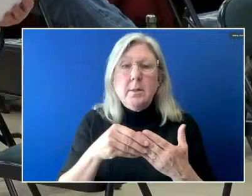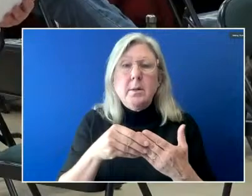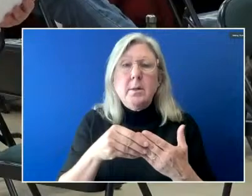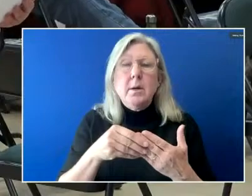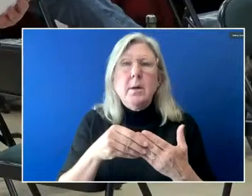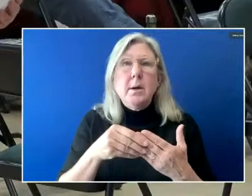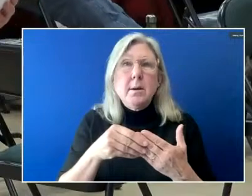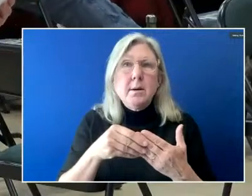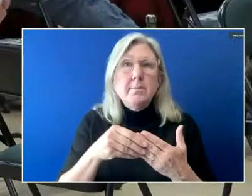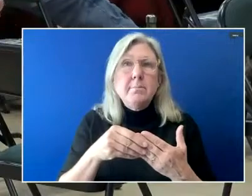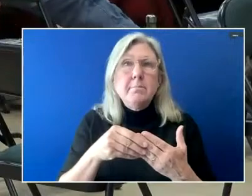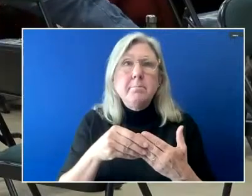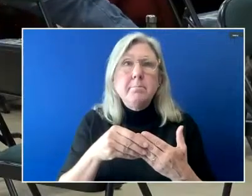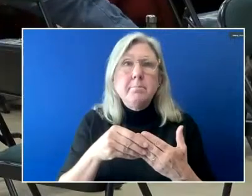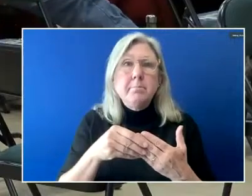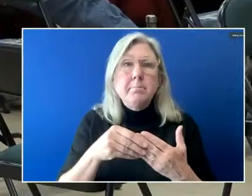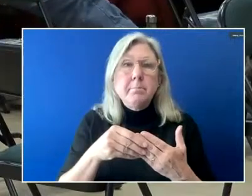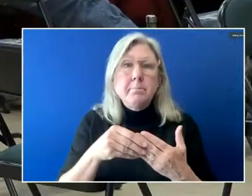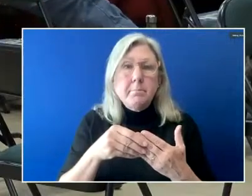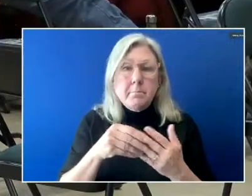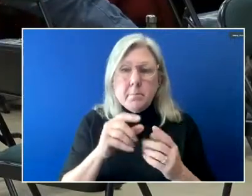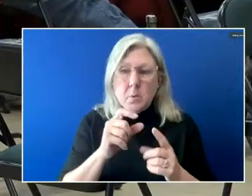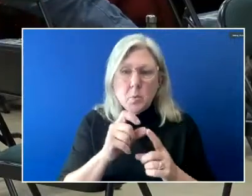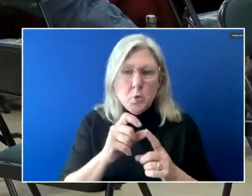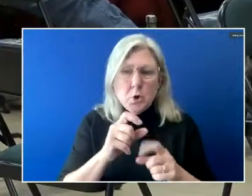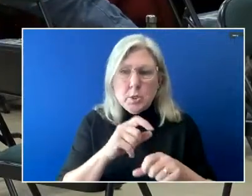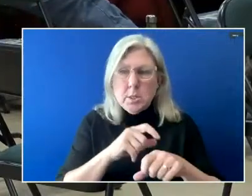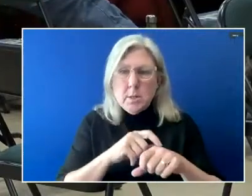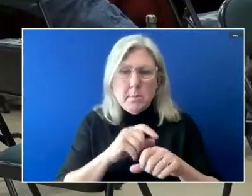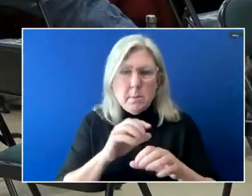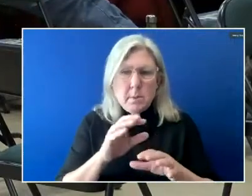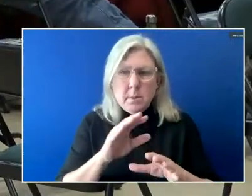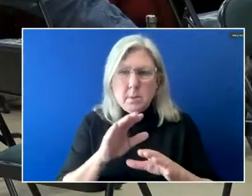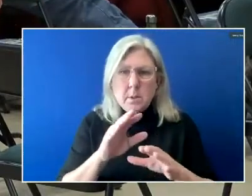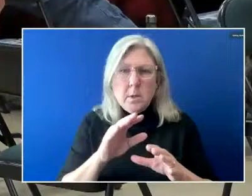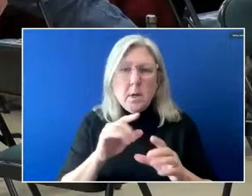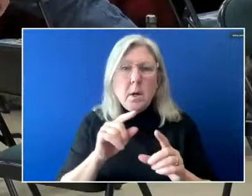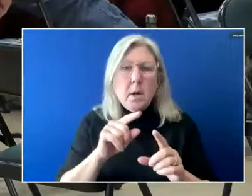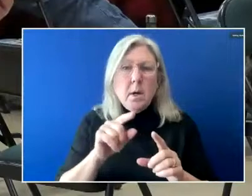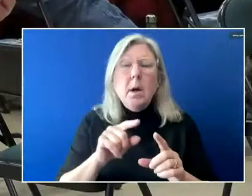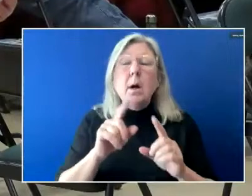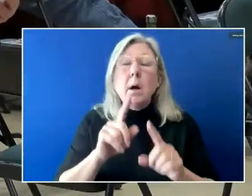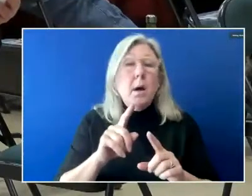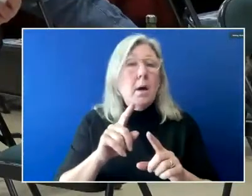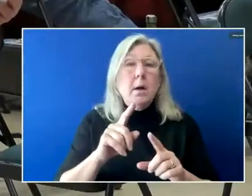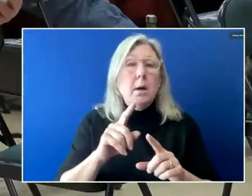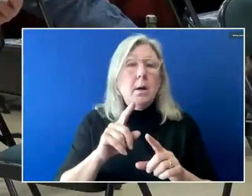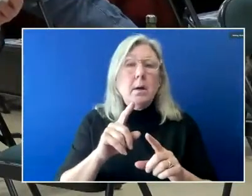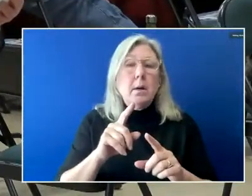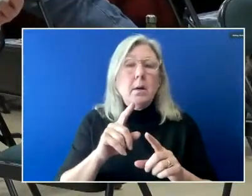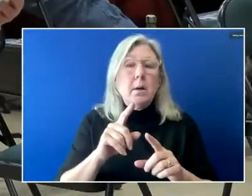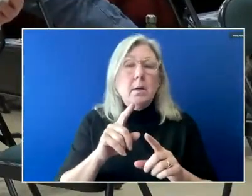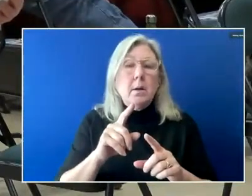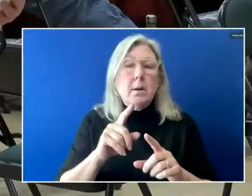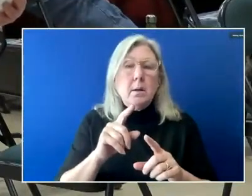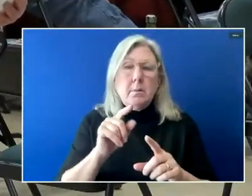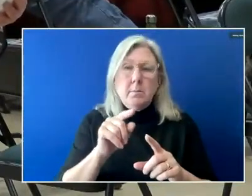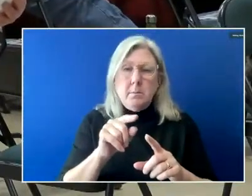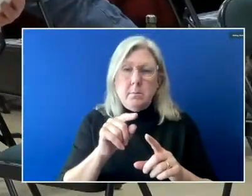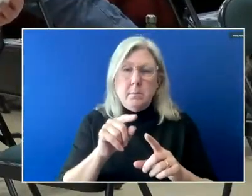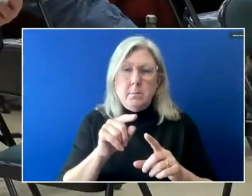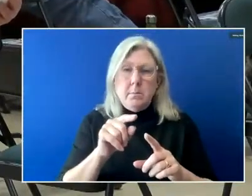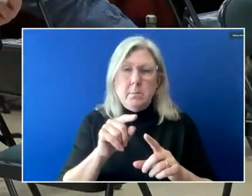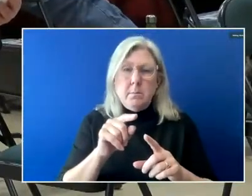um where's the word timeline um instead of uh to set